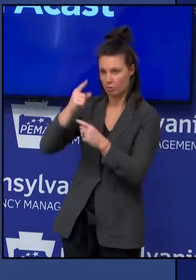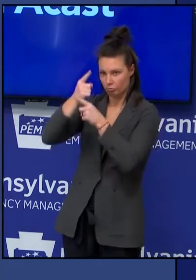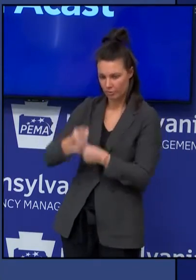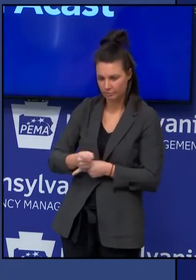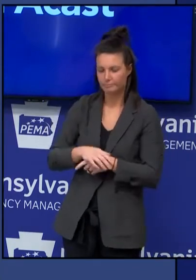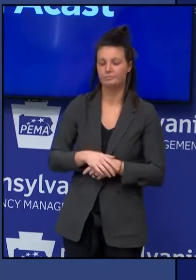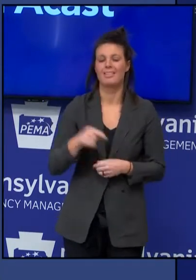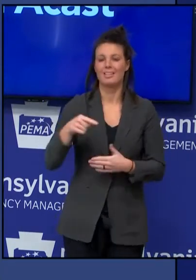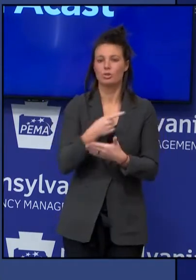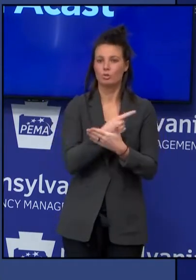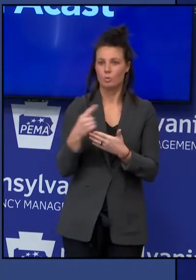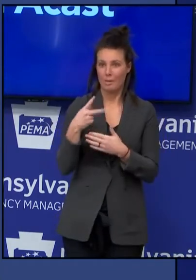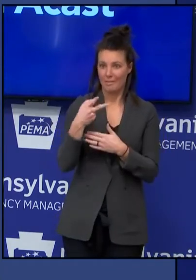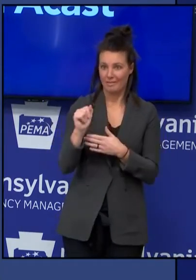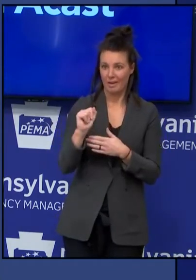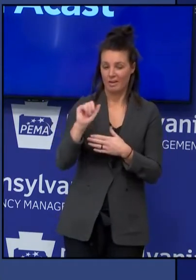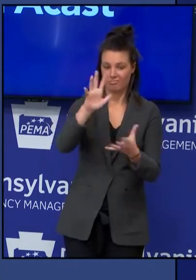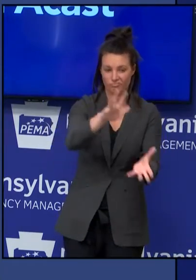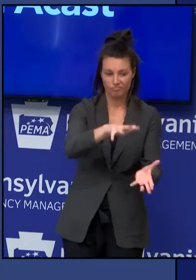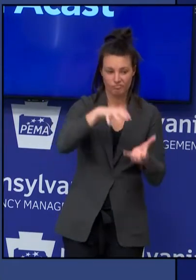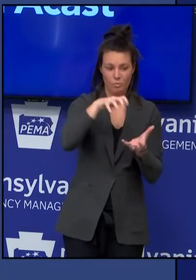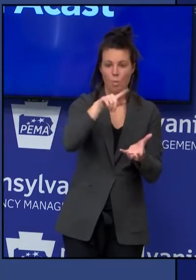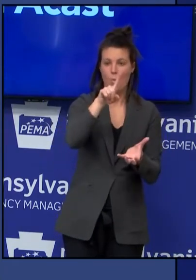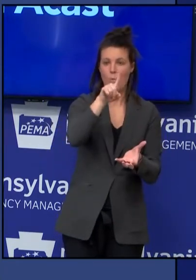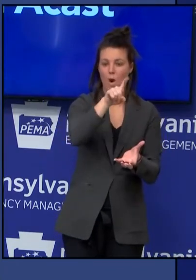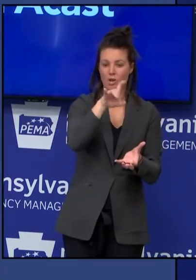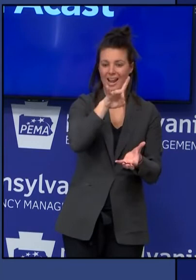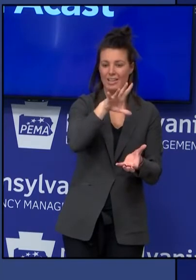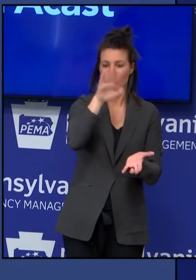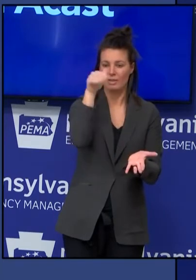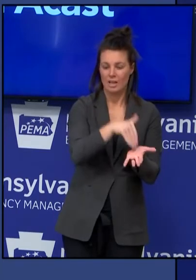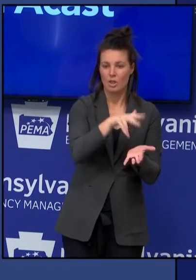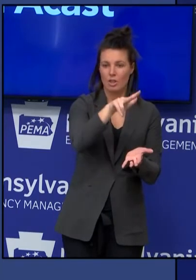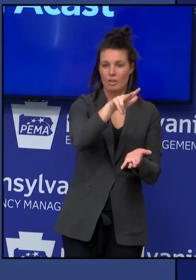This week, Pennsylvania has been allocated